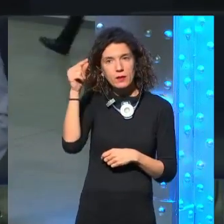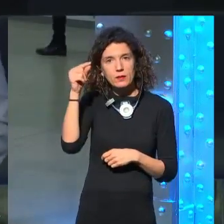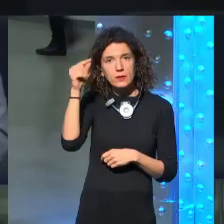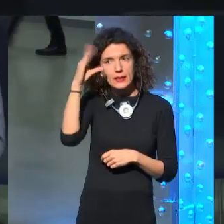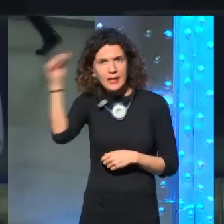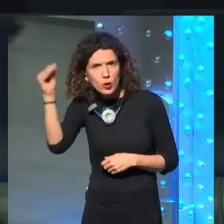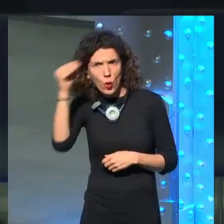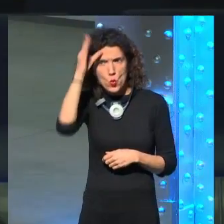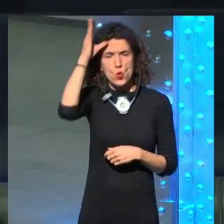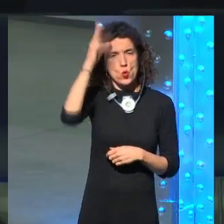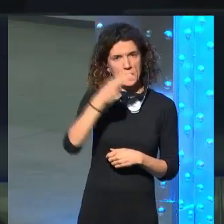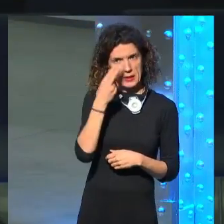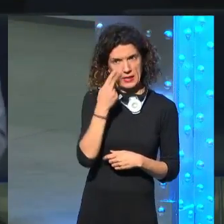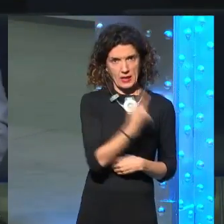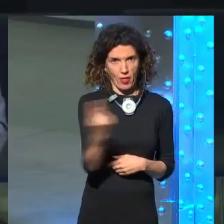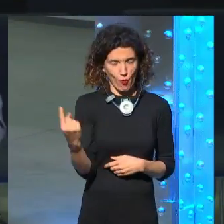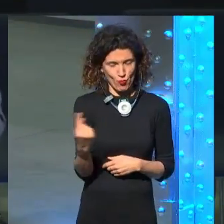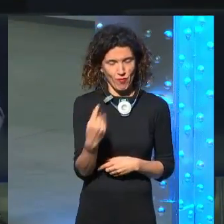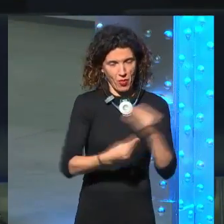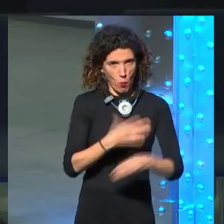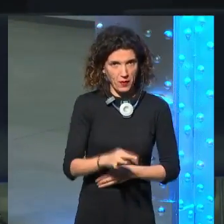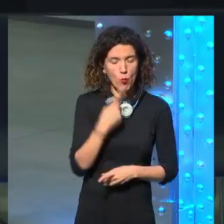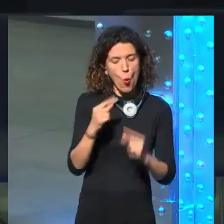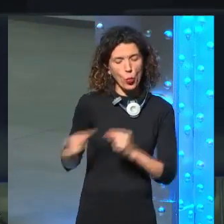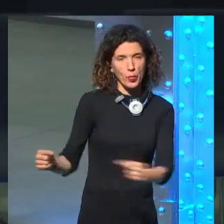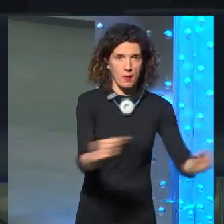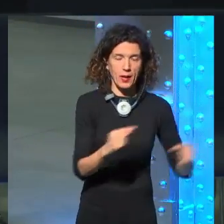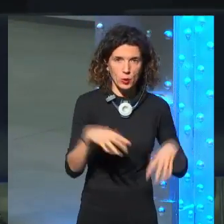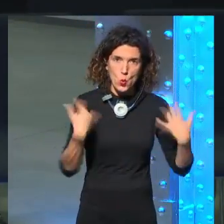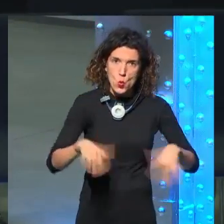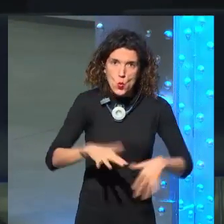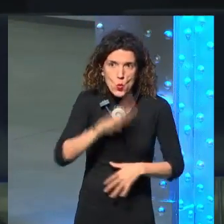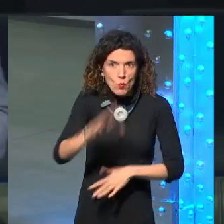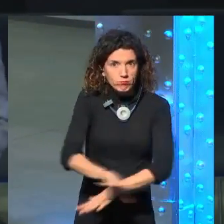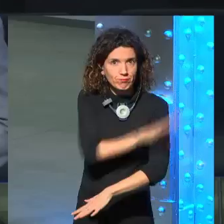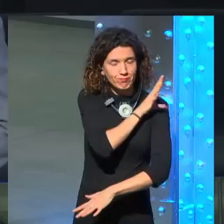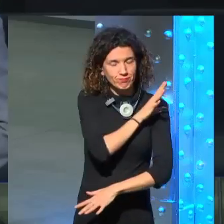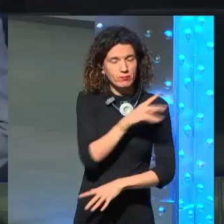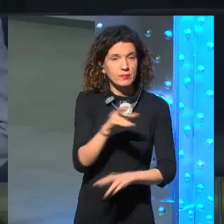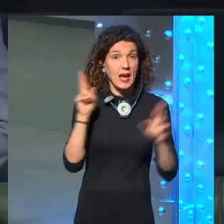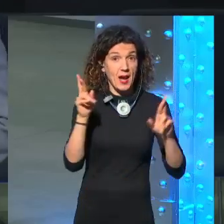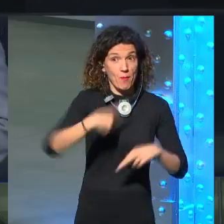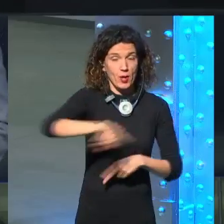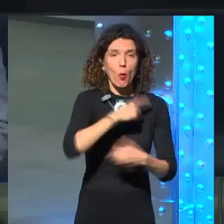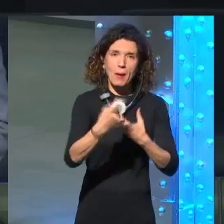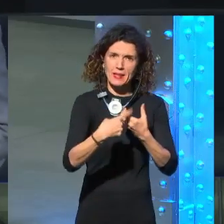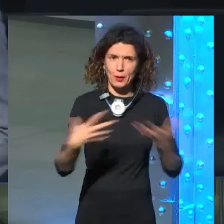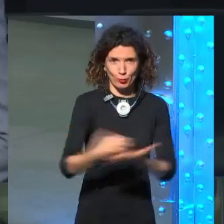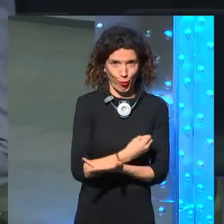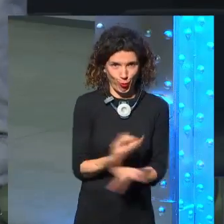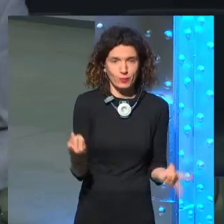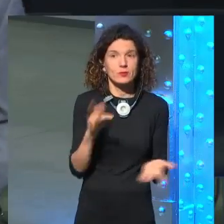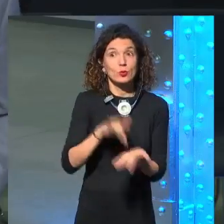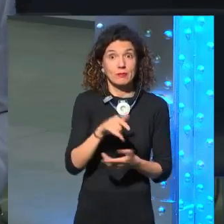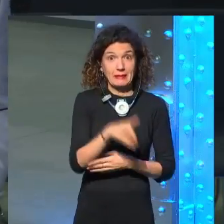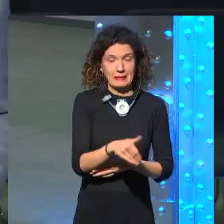intellectual exercise, an intellectual sport that will be very interesting, and I'm sure that this is going to be a very exciting